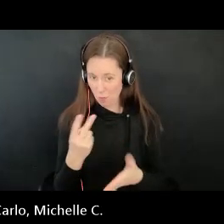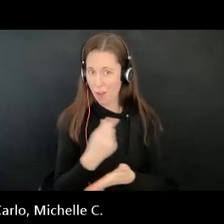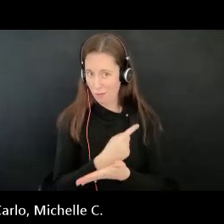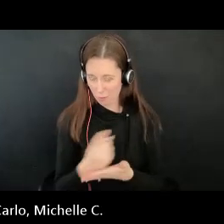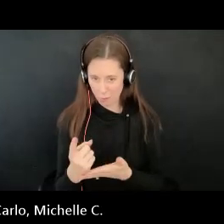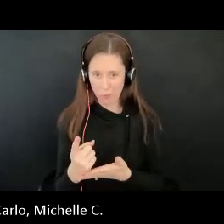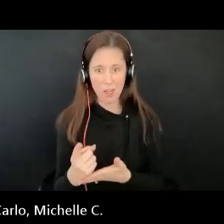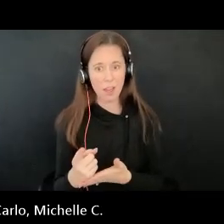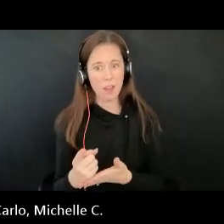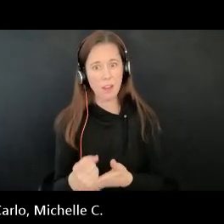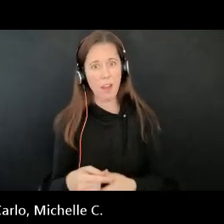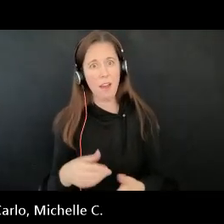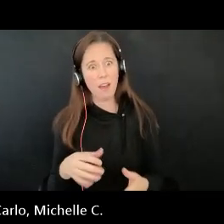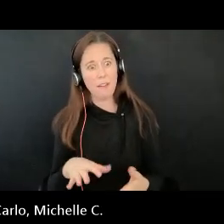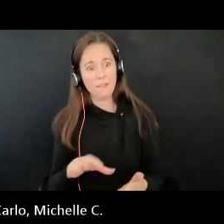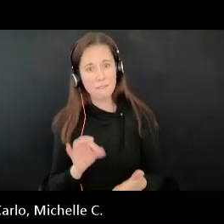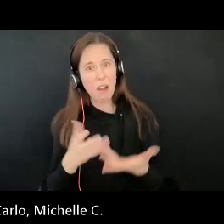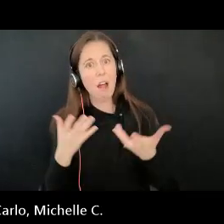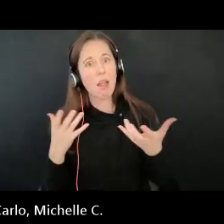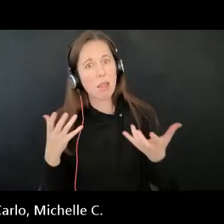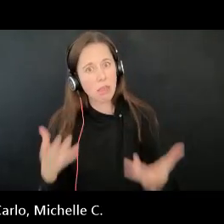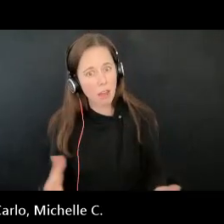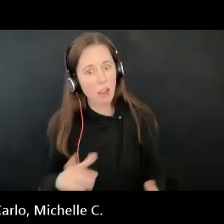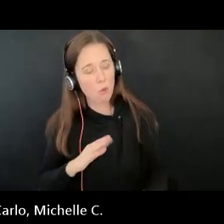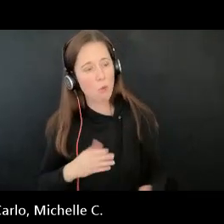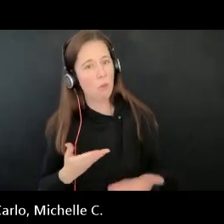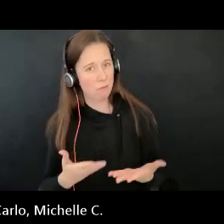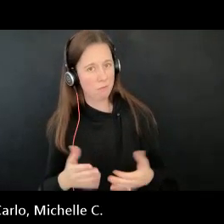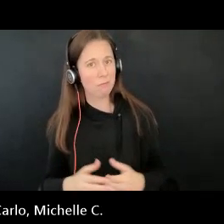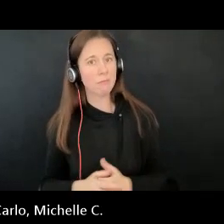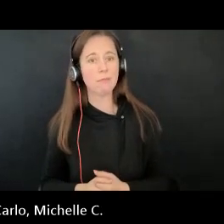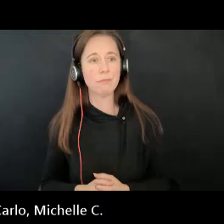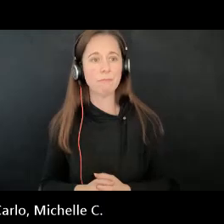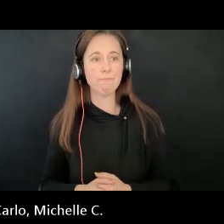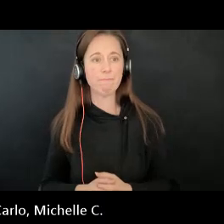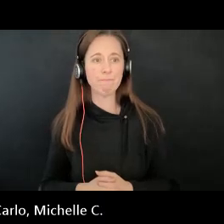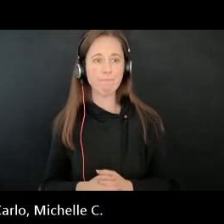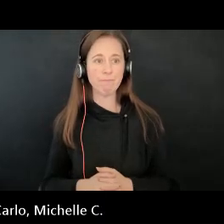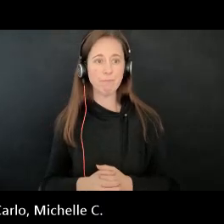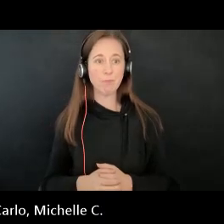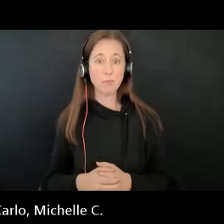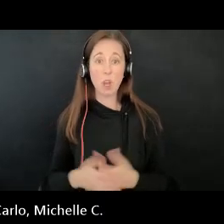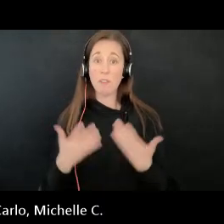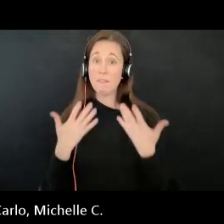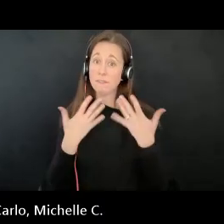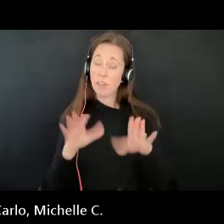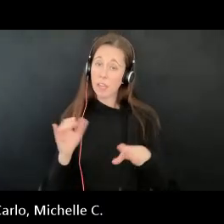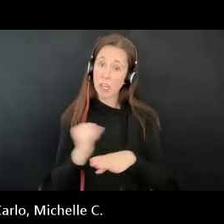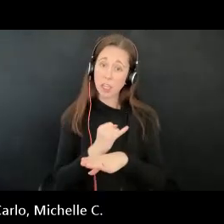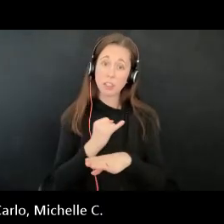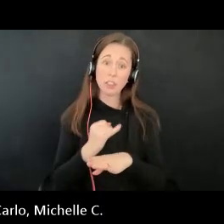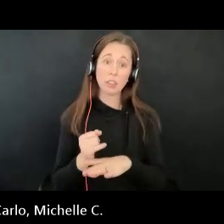at the conclusion of my service with the Nature Conservancy, I took on another job in conservation